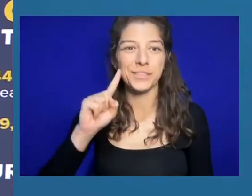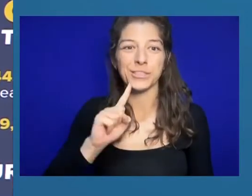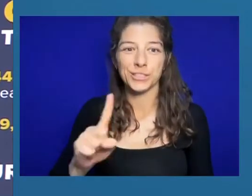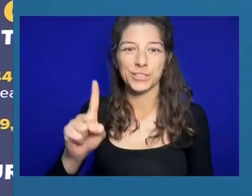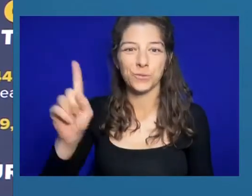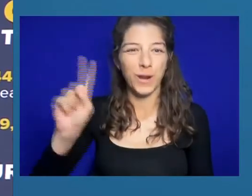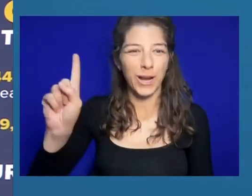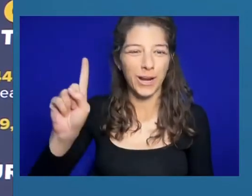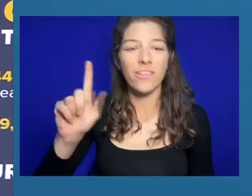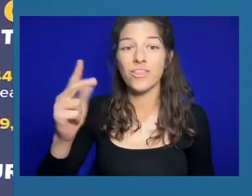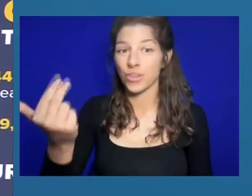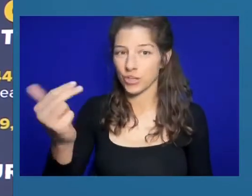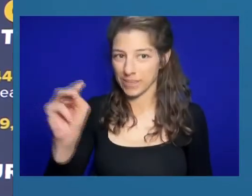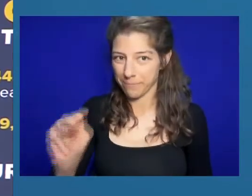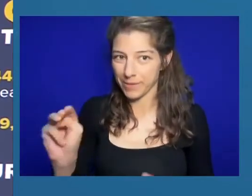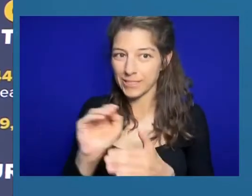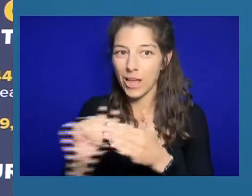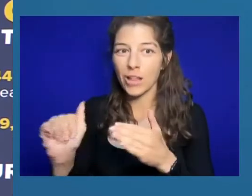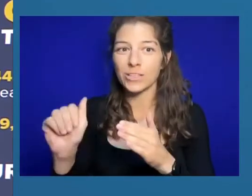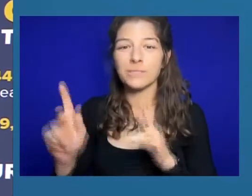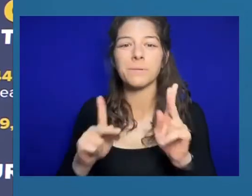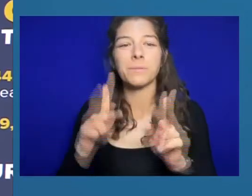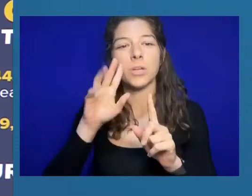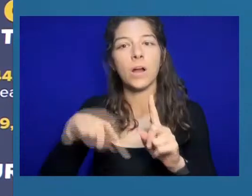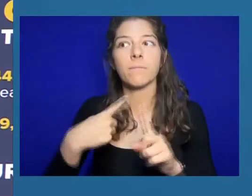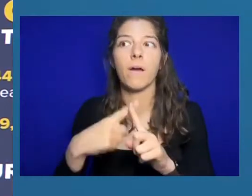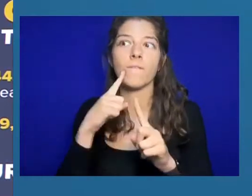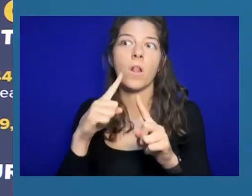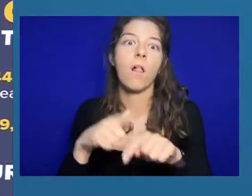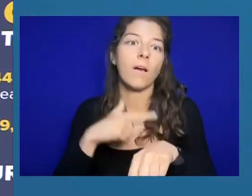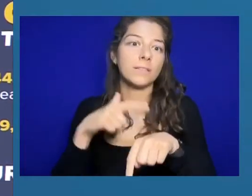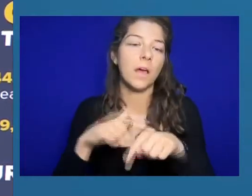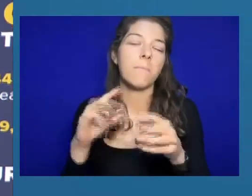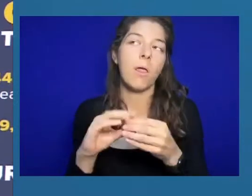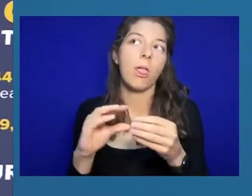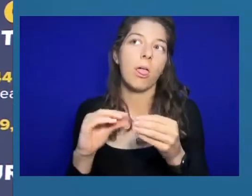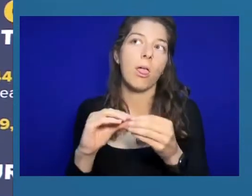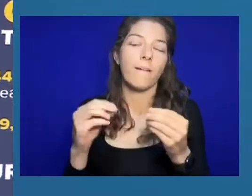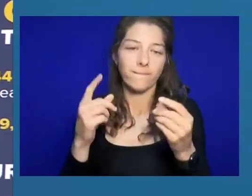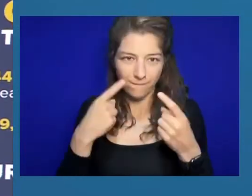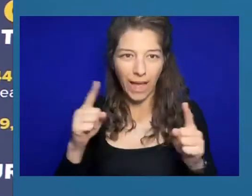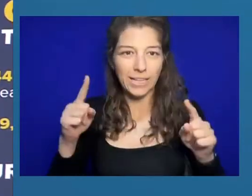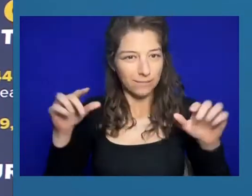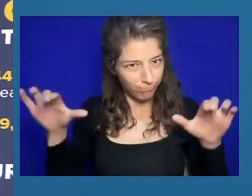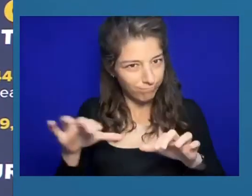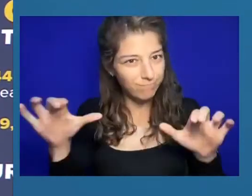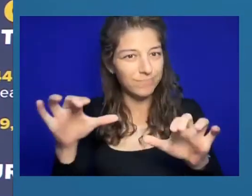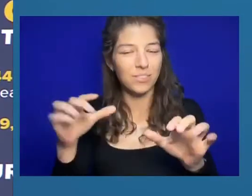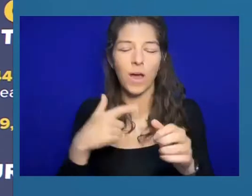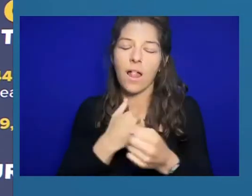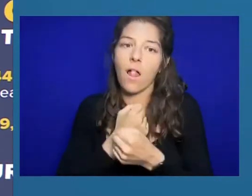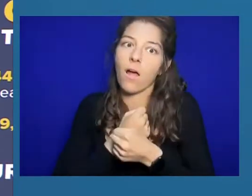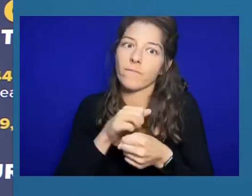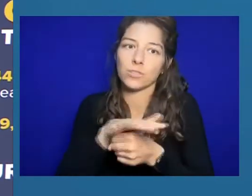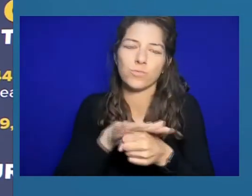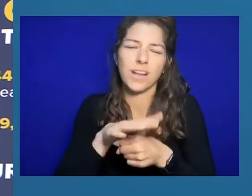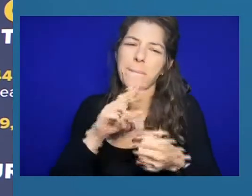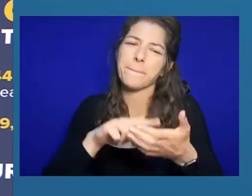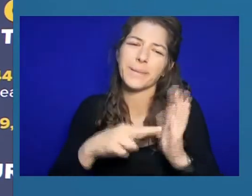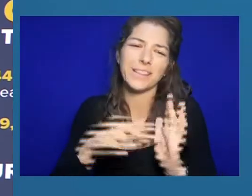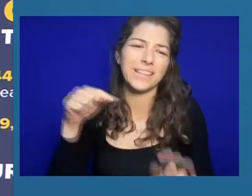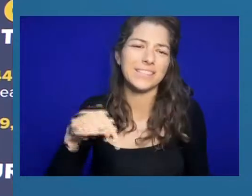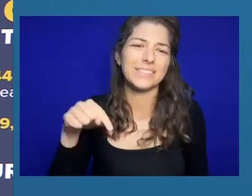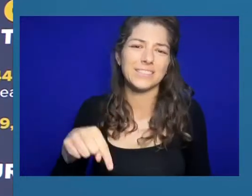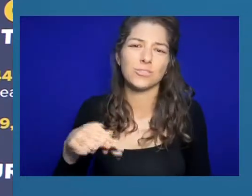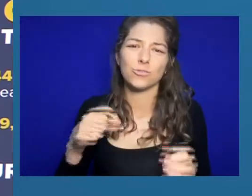$13 million. People talked about for a long time. We got it done. So when I say I know this region, I love this region, I mean it. There's a strong sense of